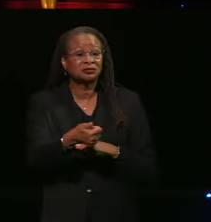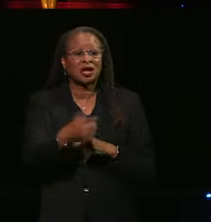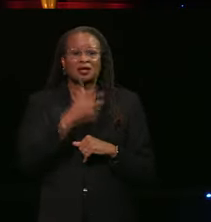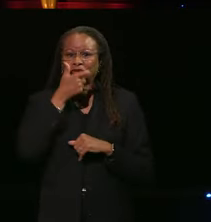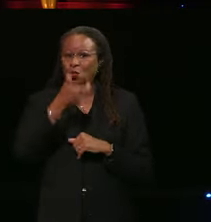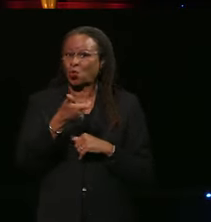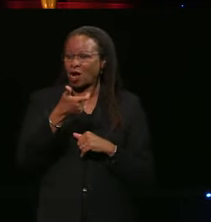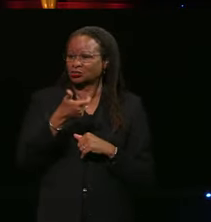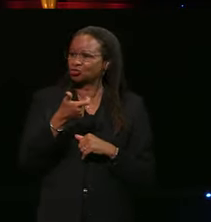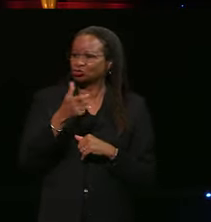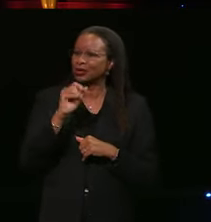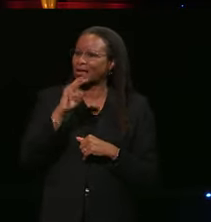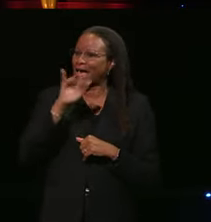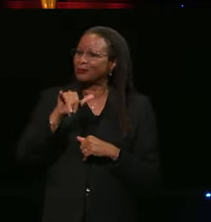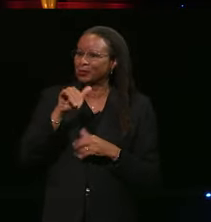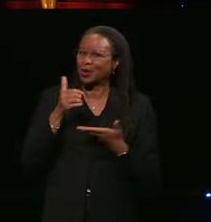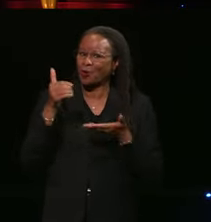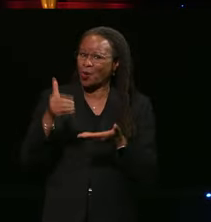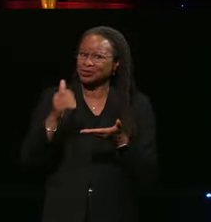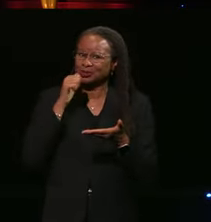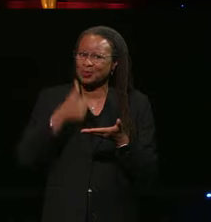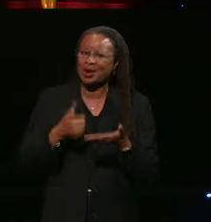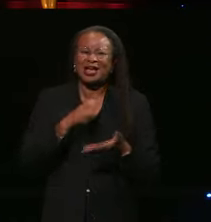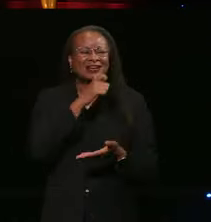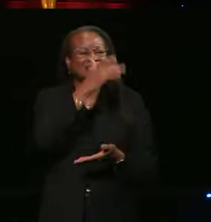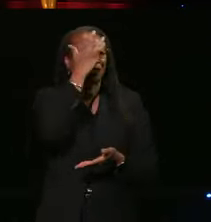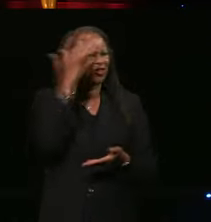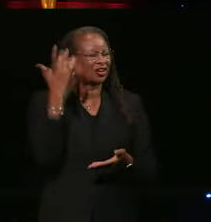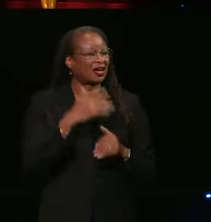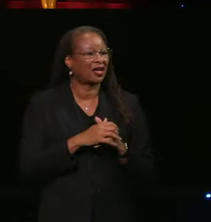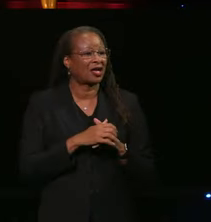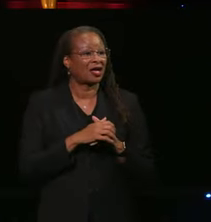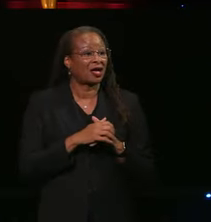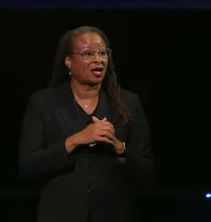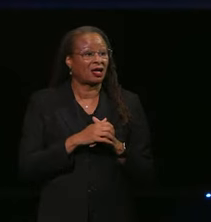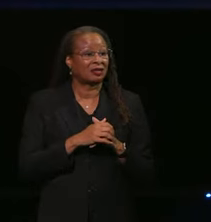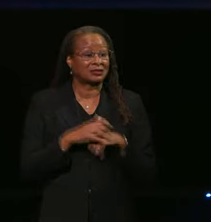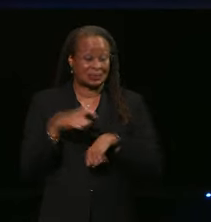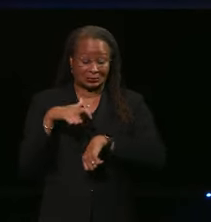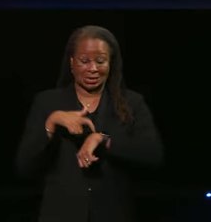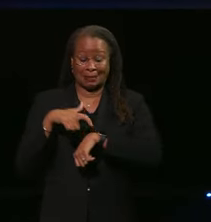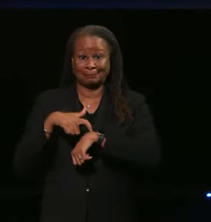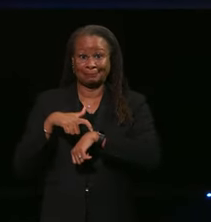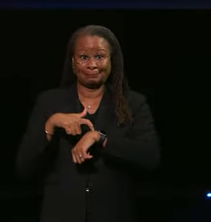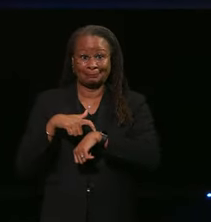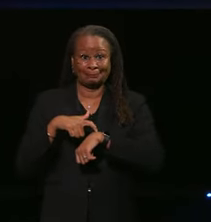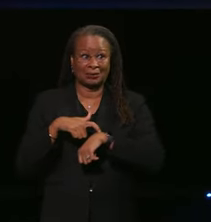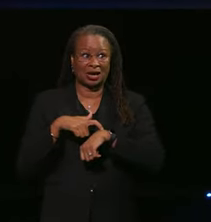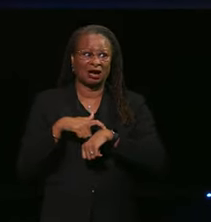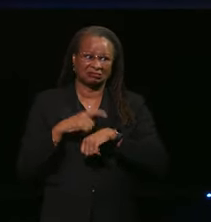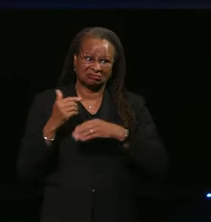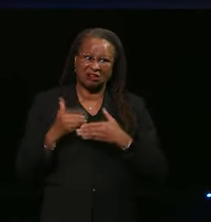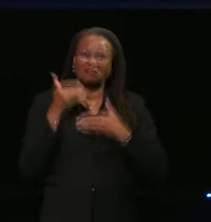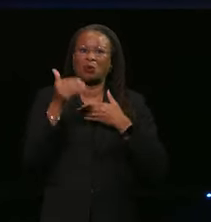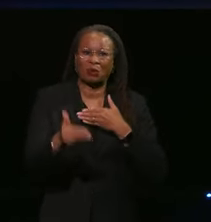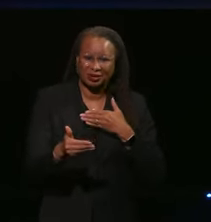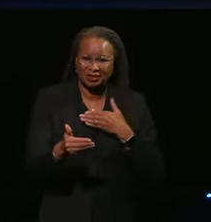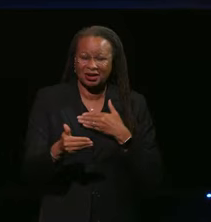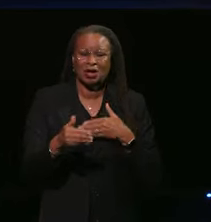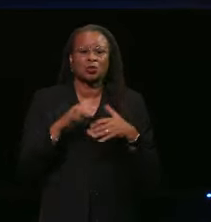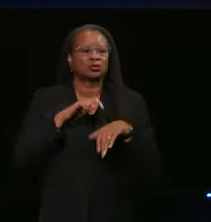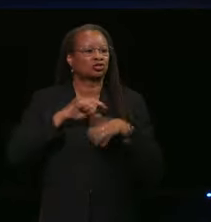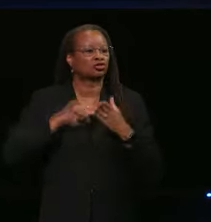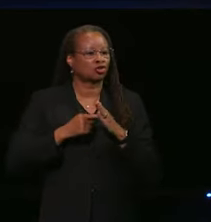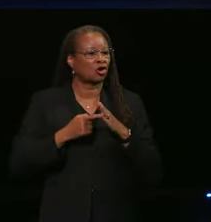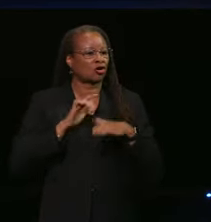watch the Academy Awards. And there you go. And don't forget that the clocks leap forward. And we're starting early at 4